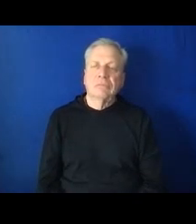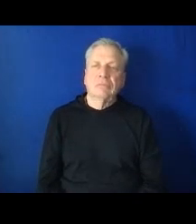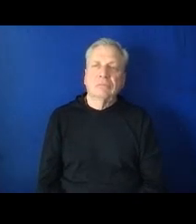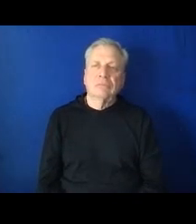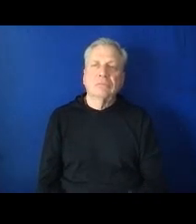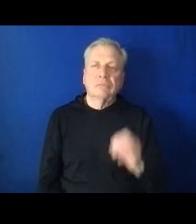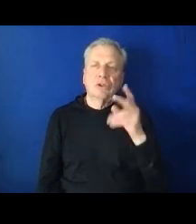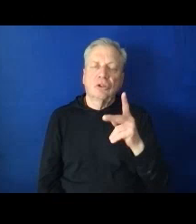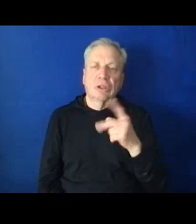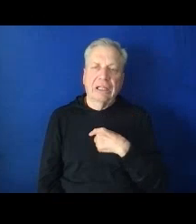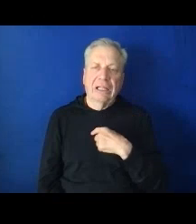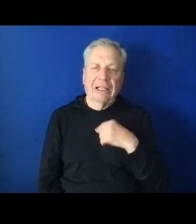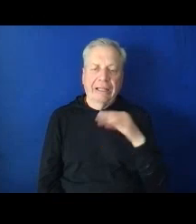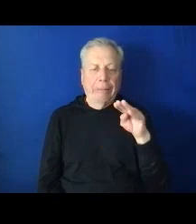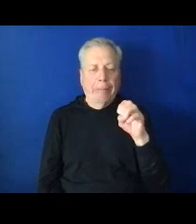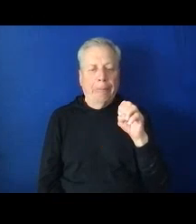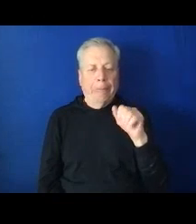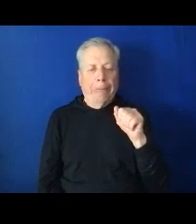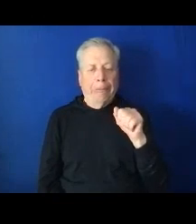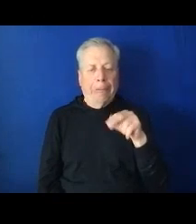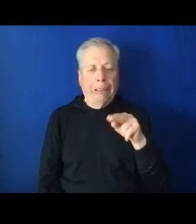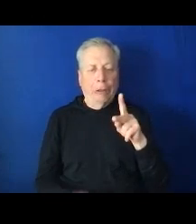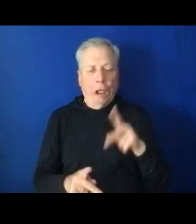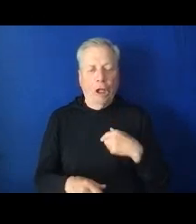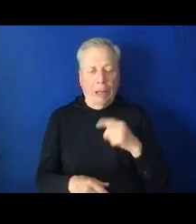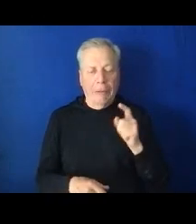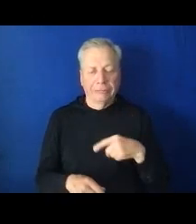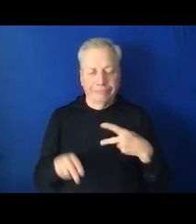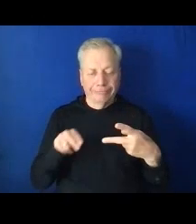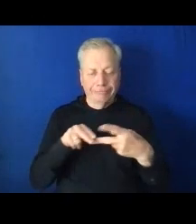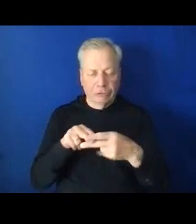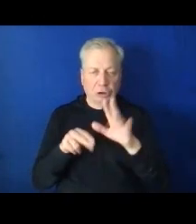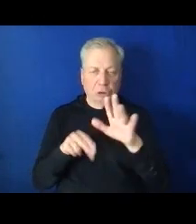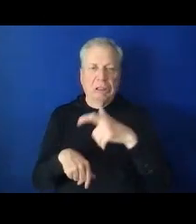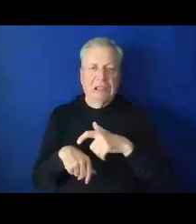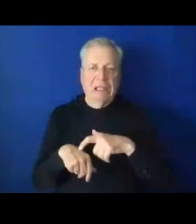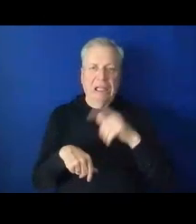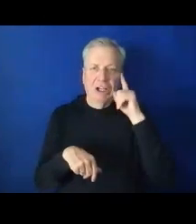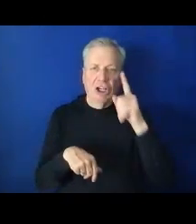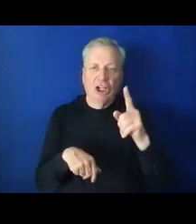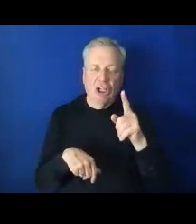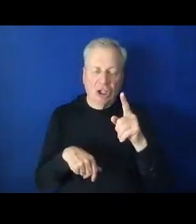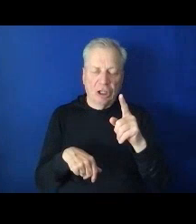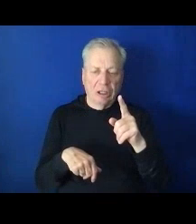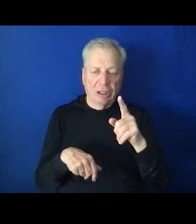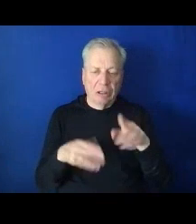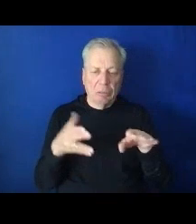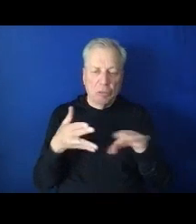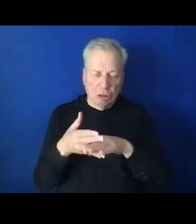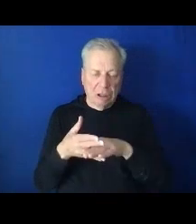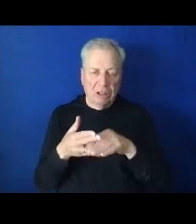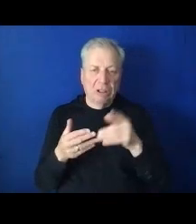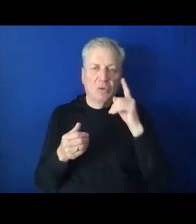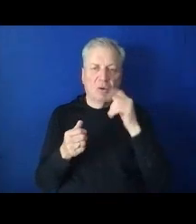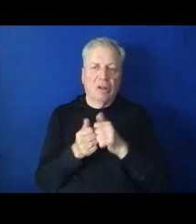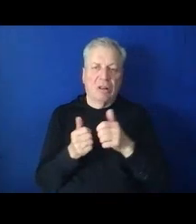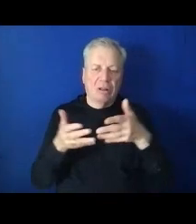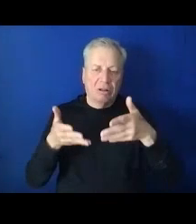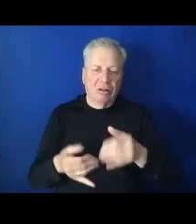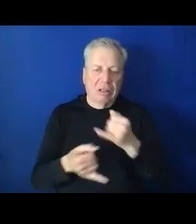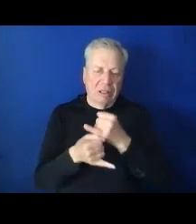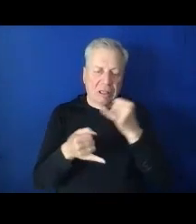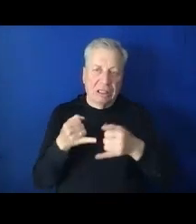Sorry, I'm the main one that's got to cut it off all the time, but it's time to take a break for our final 2 speakers. So if you could be back in the room at 2:15 and be